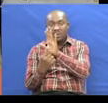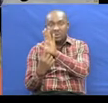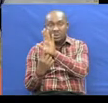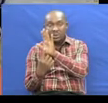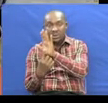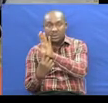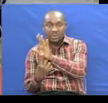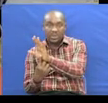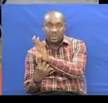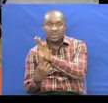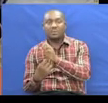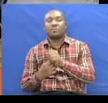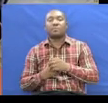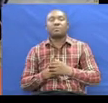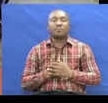is equal to